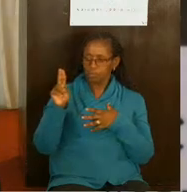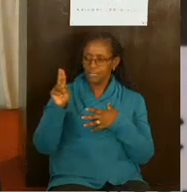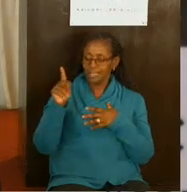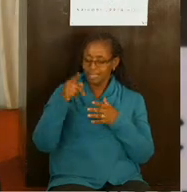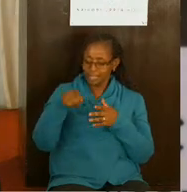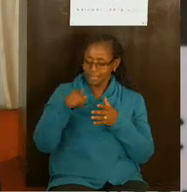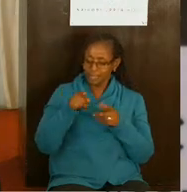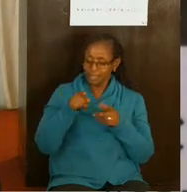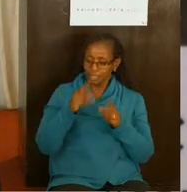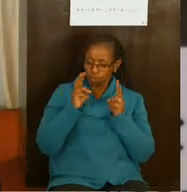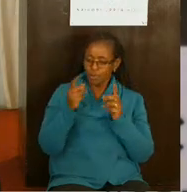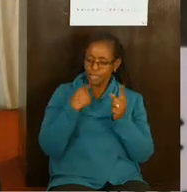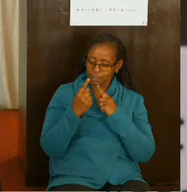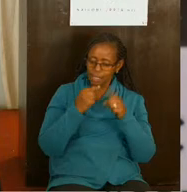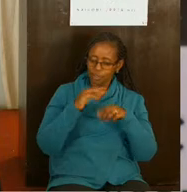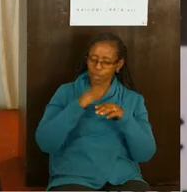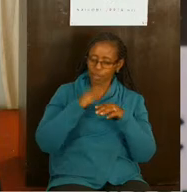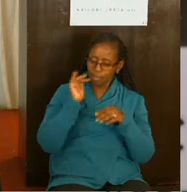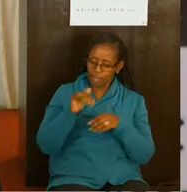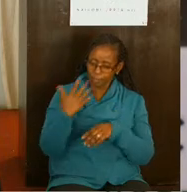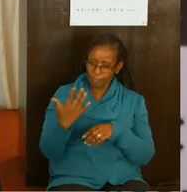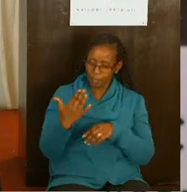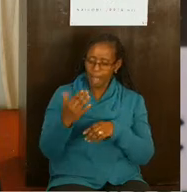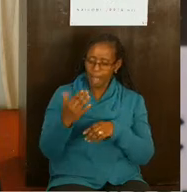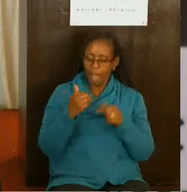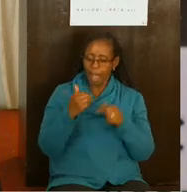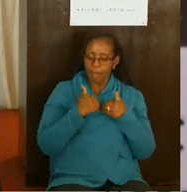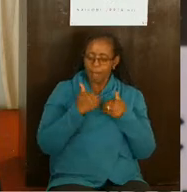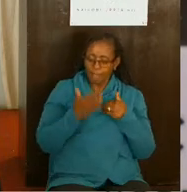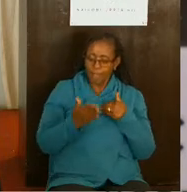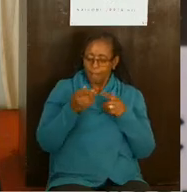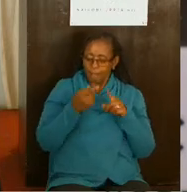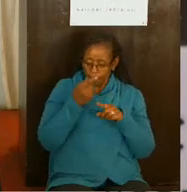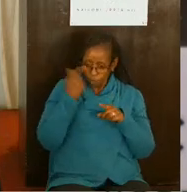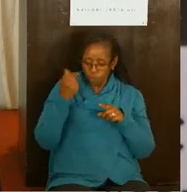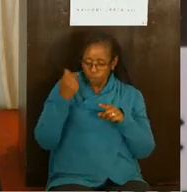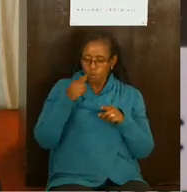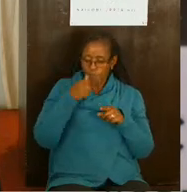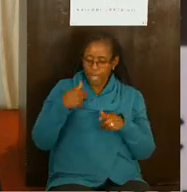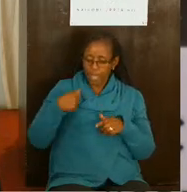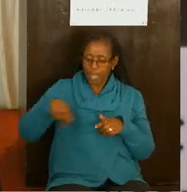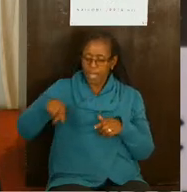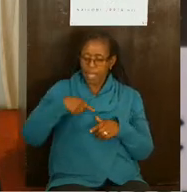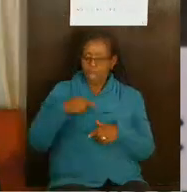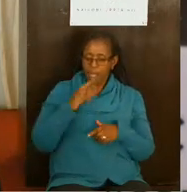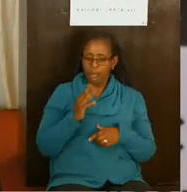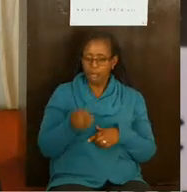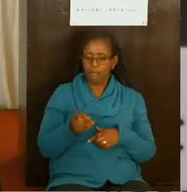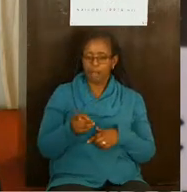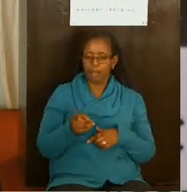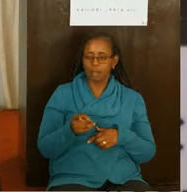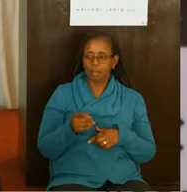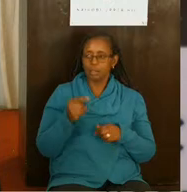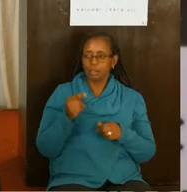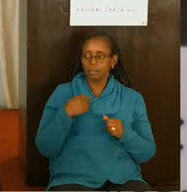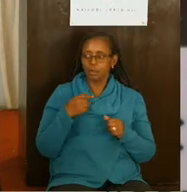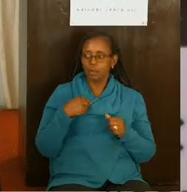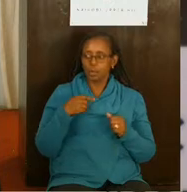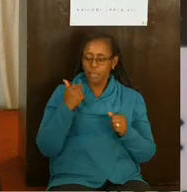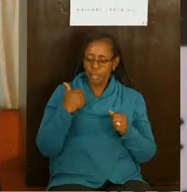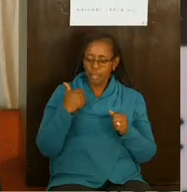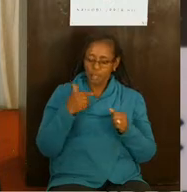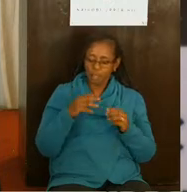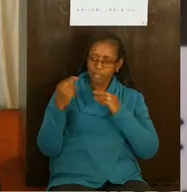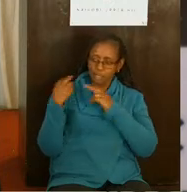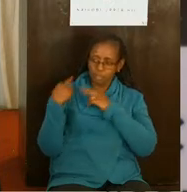I am because we are and in the sense it teaches respect responsibility and